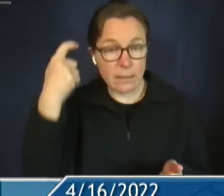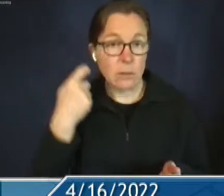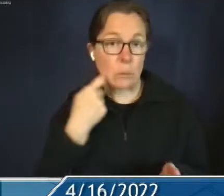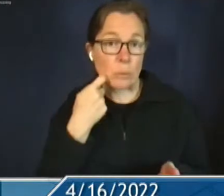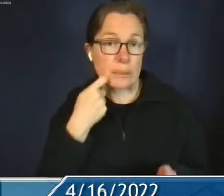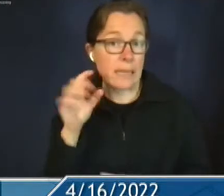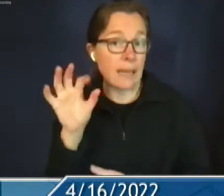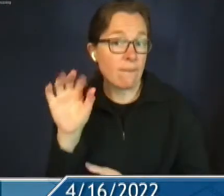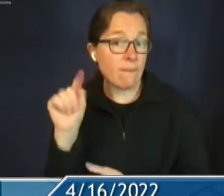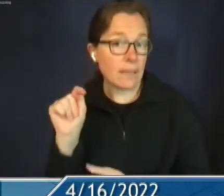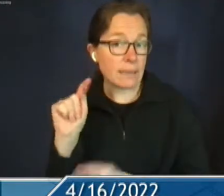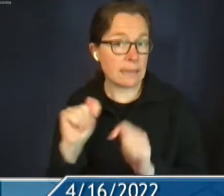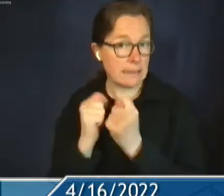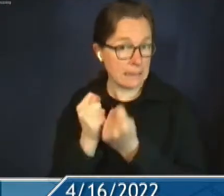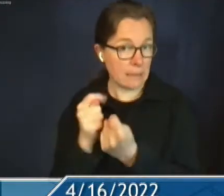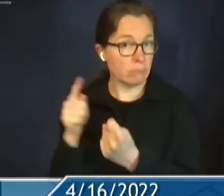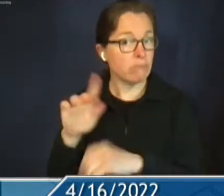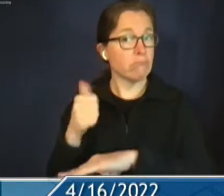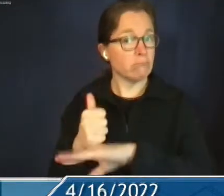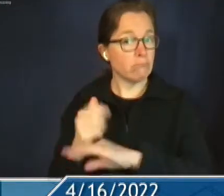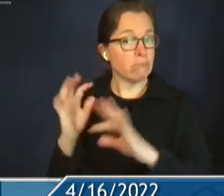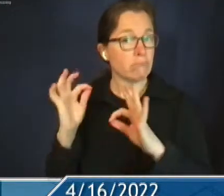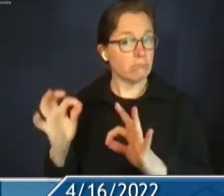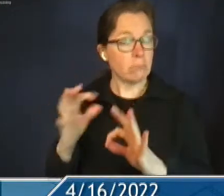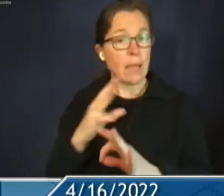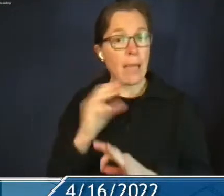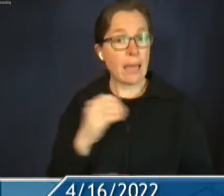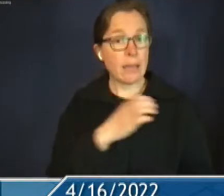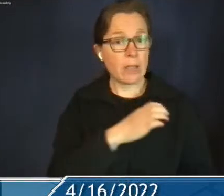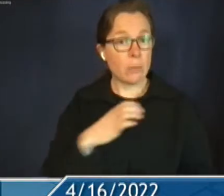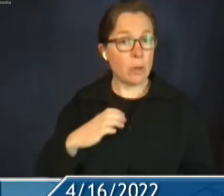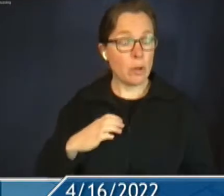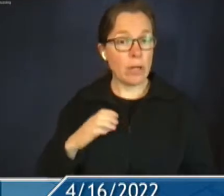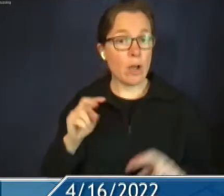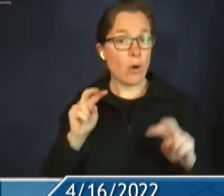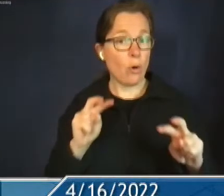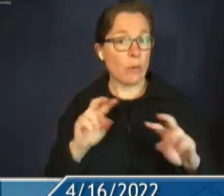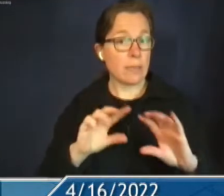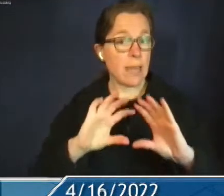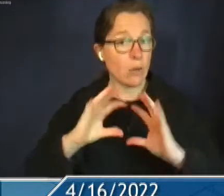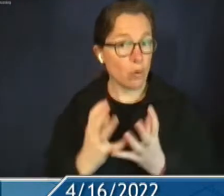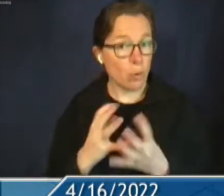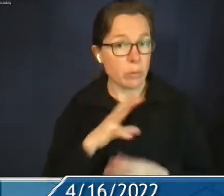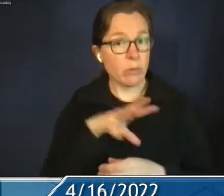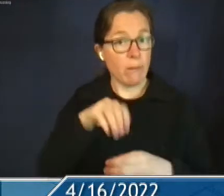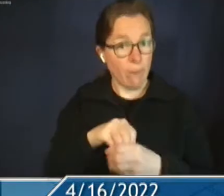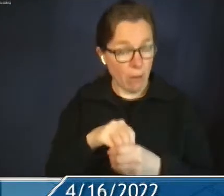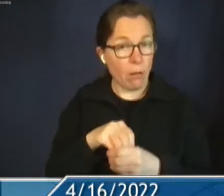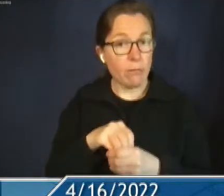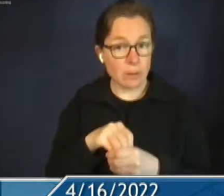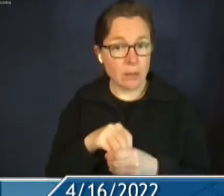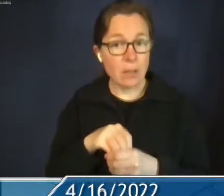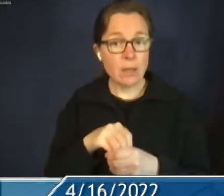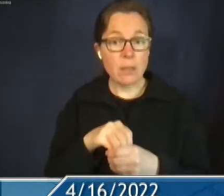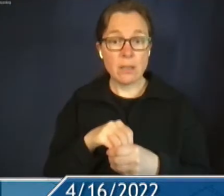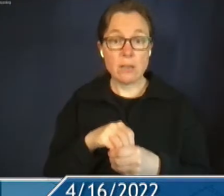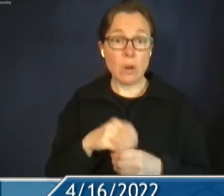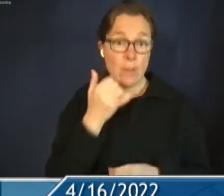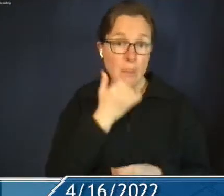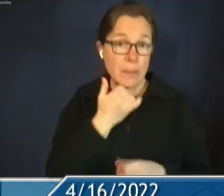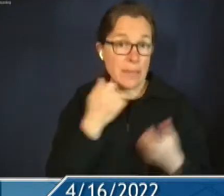team and having the community oversight group be very much a part of what they do so that the mistakes of the